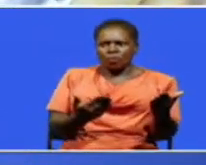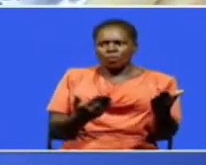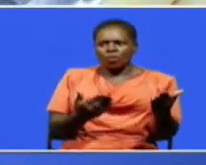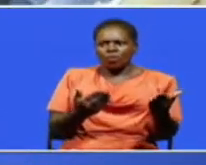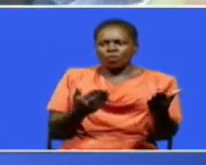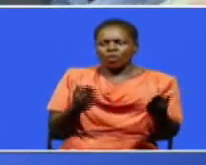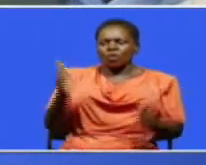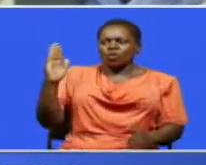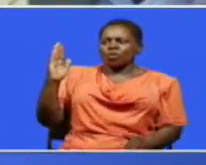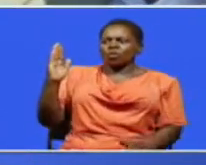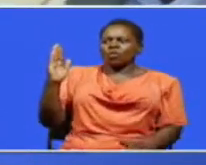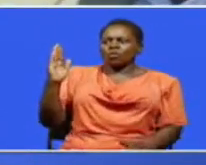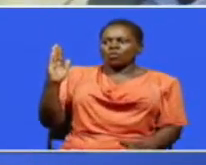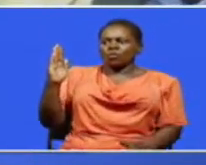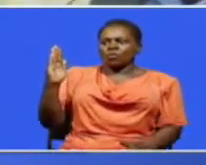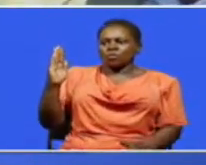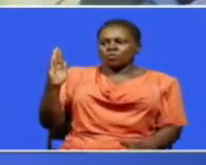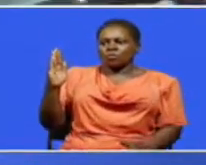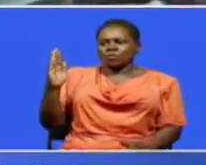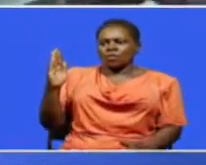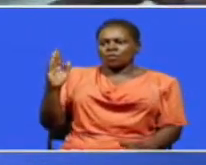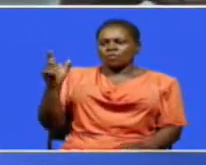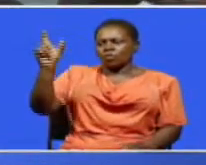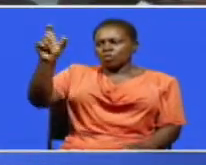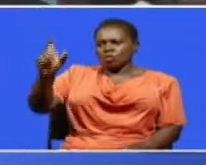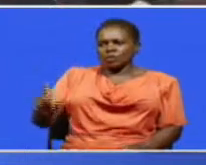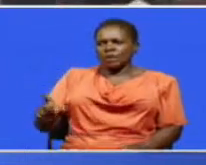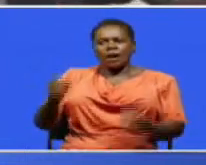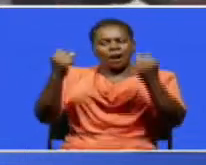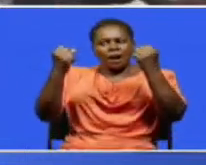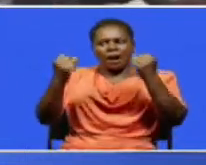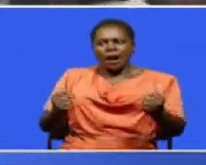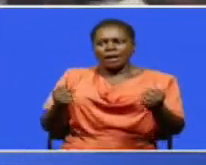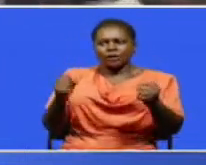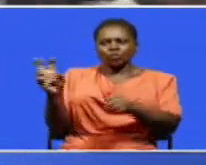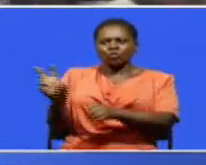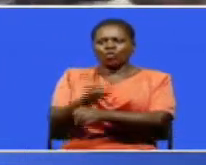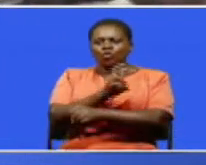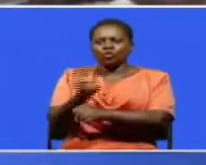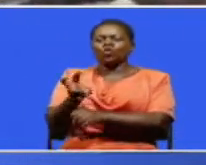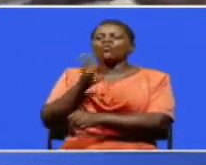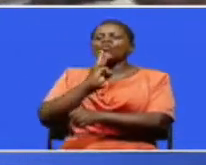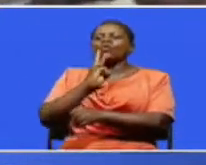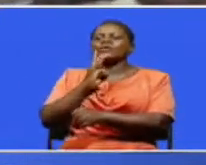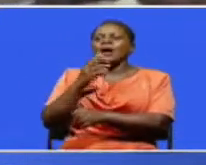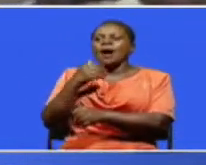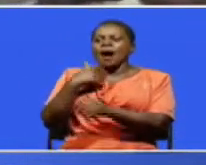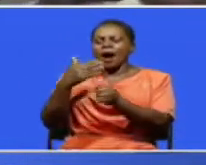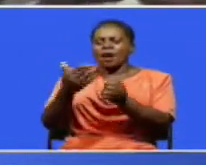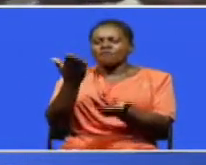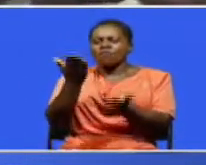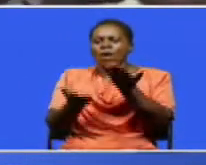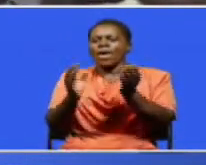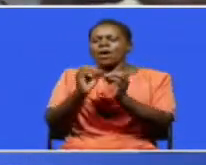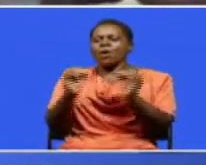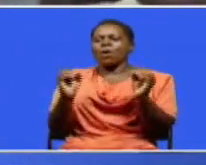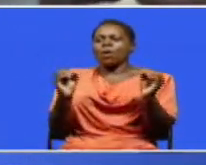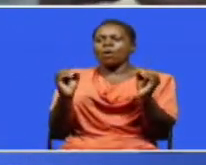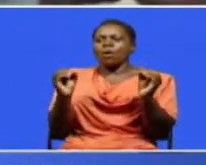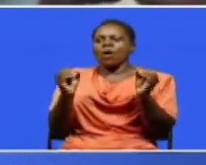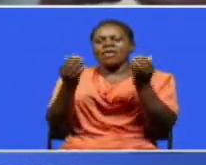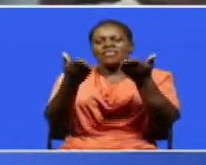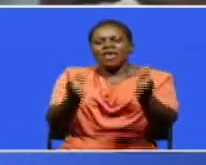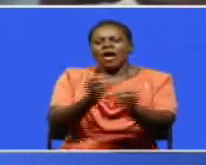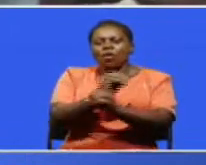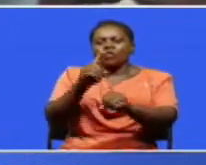We are also bringing on board the Kenya Maritime Authority. We know it is very difficult to monitor what happens in the lake. We don't have weighing machines in the lake. We are not